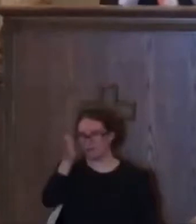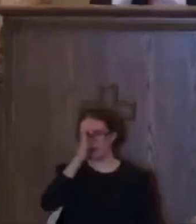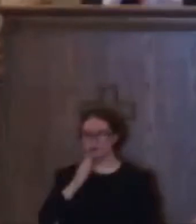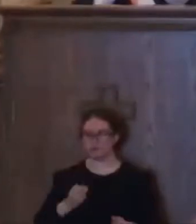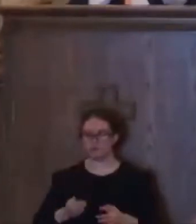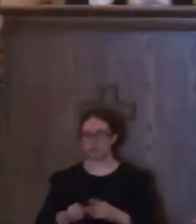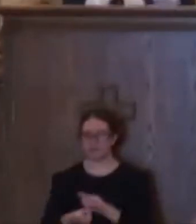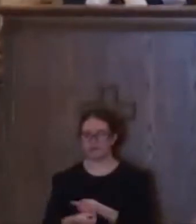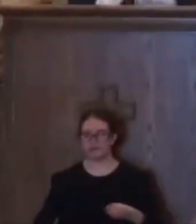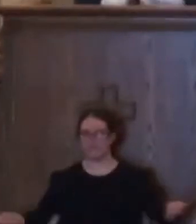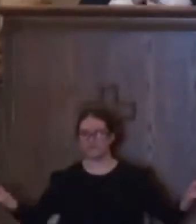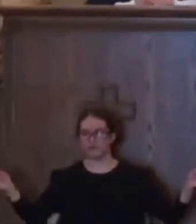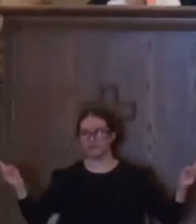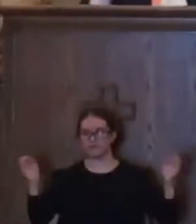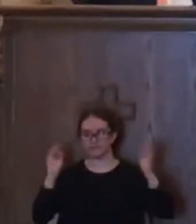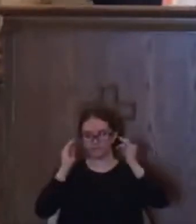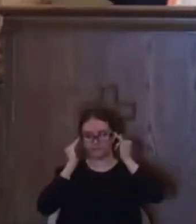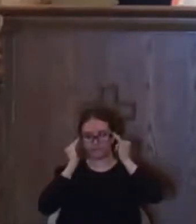me through.